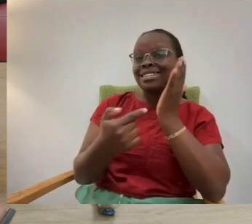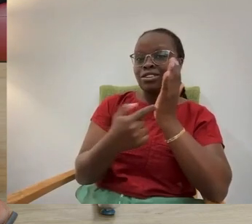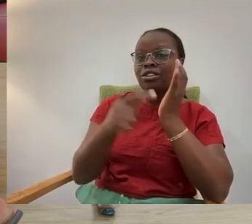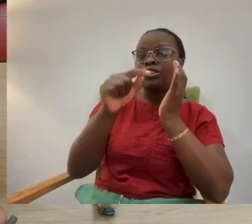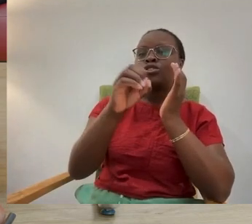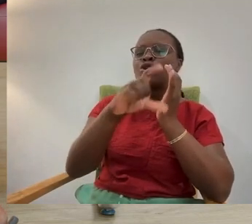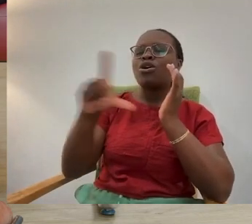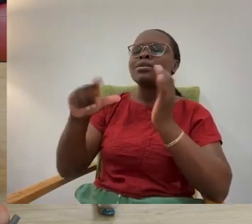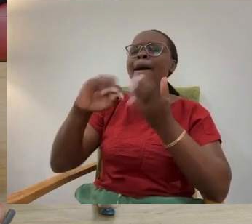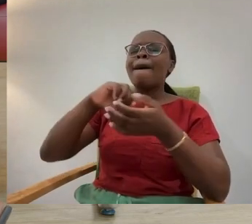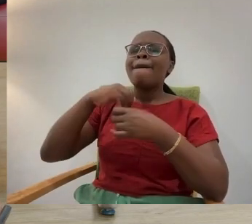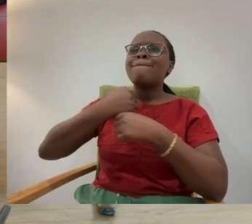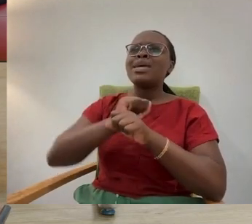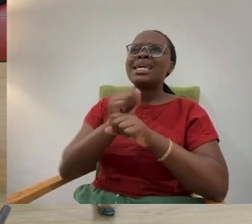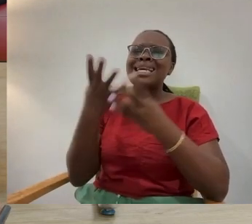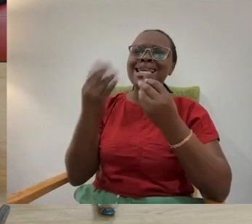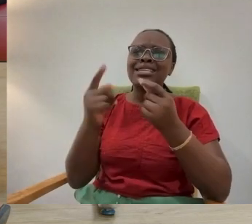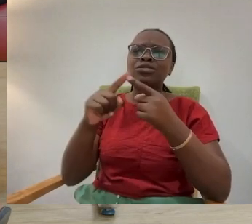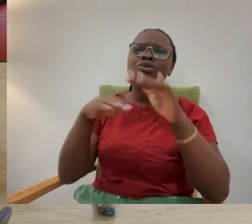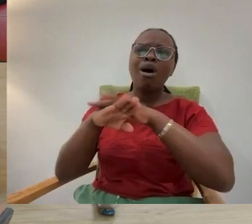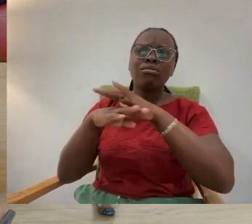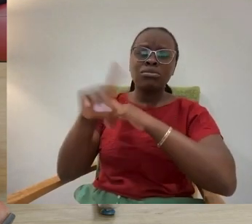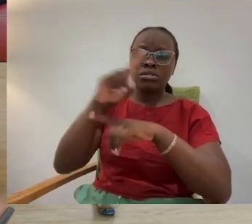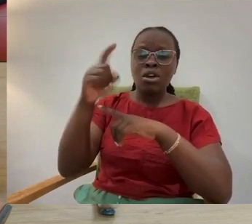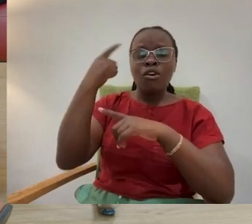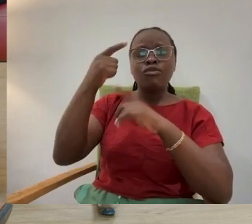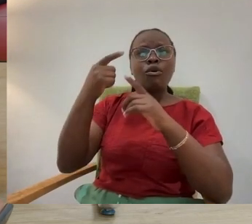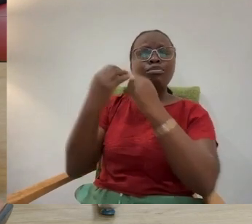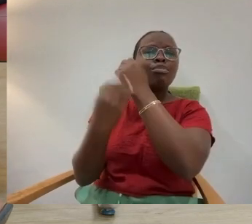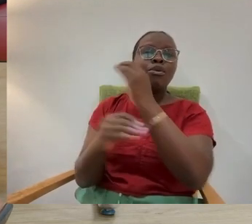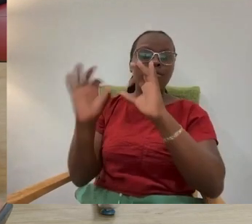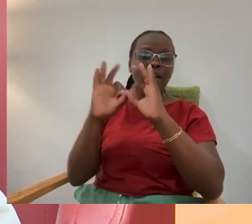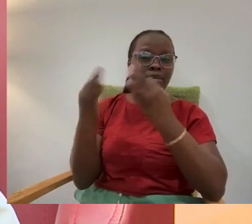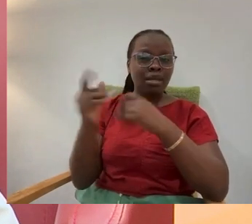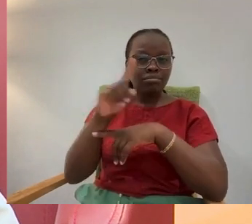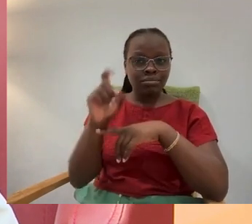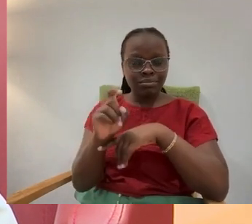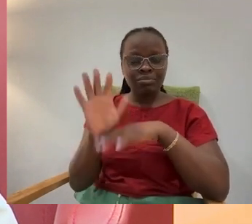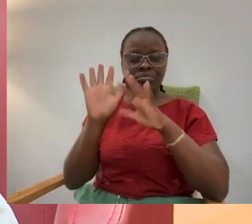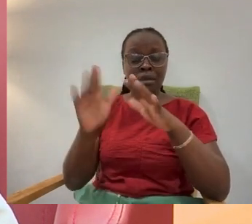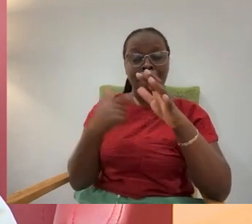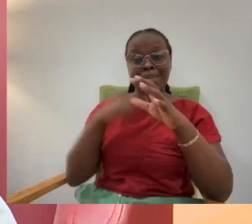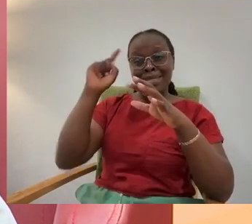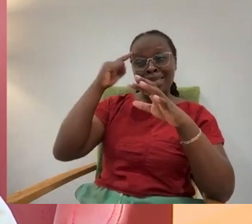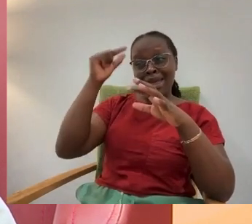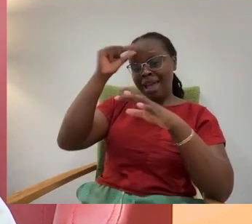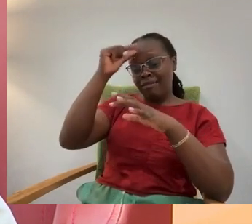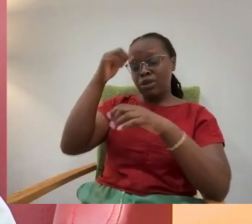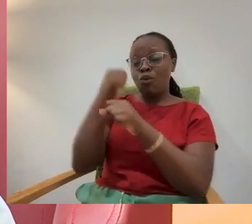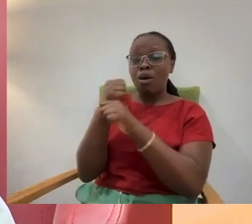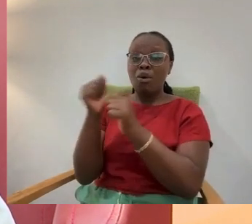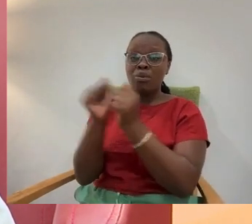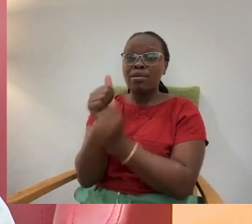regions? Yes, so I also think through partnerships, government working with partners like